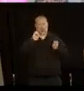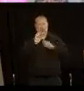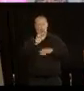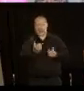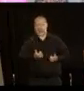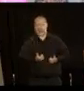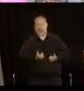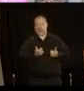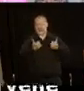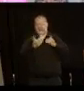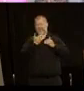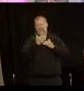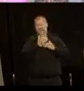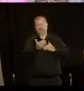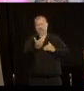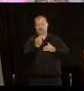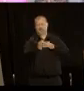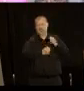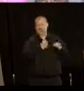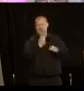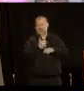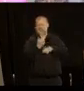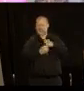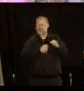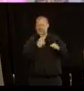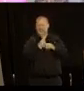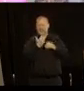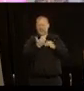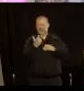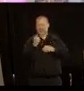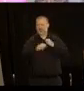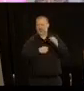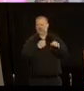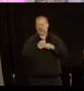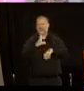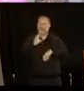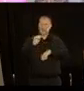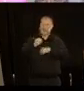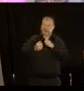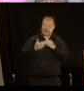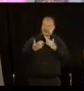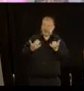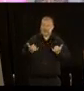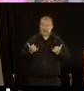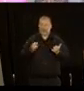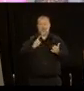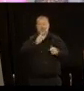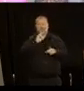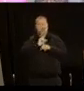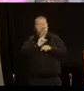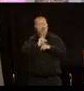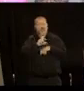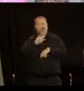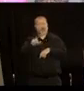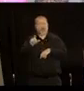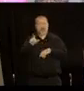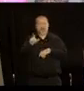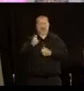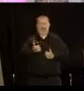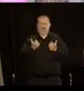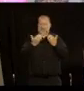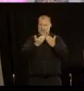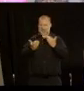how that baby looks a year from now, 10 years from now, 20 years from now, 50 years from now, literally the extent of their